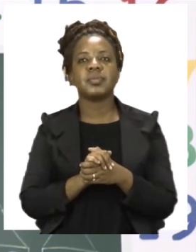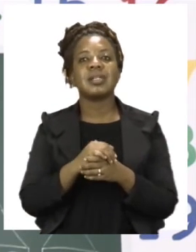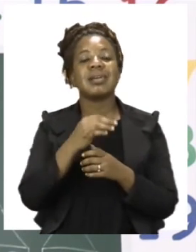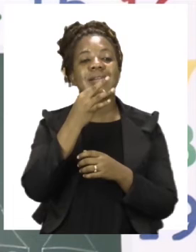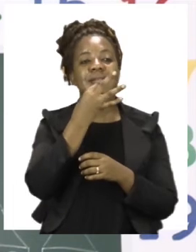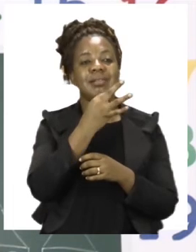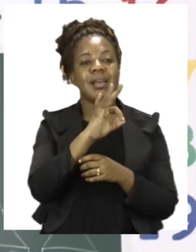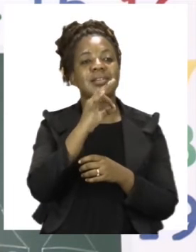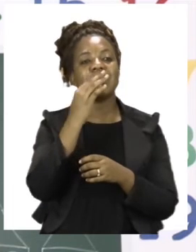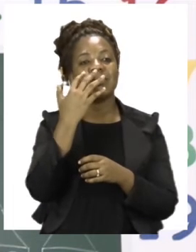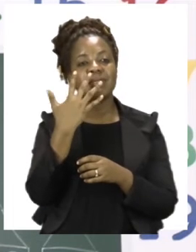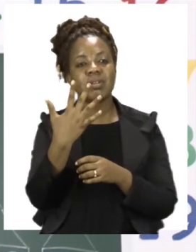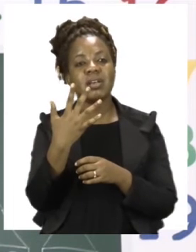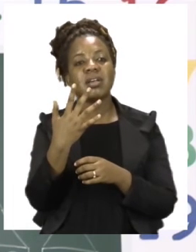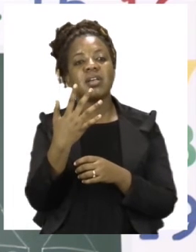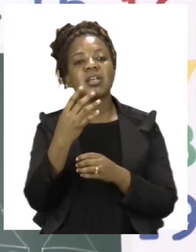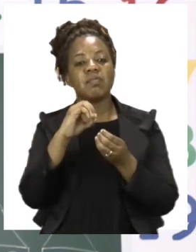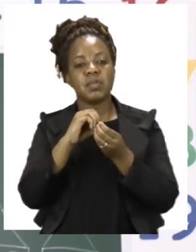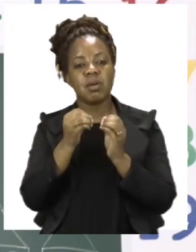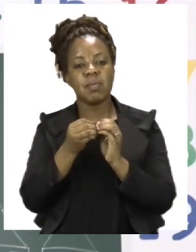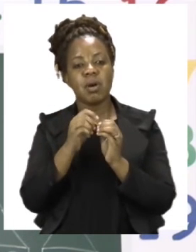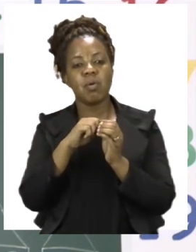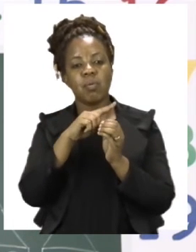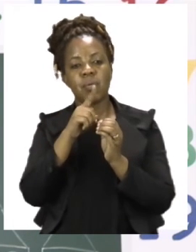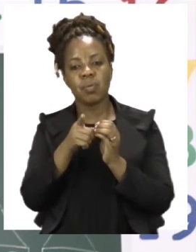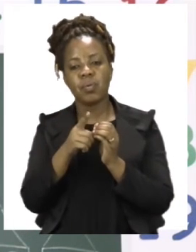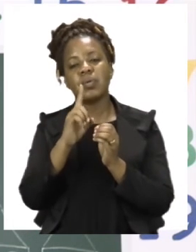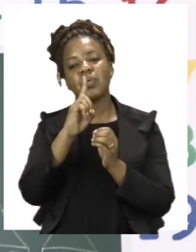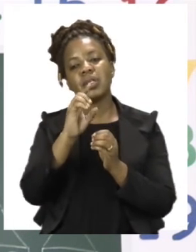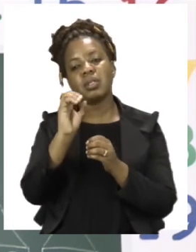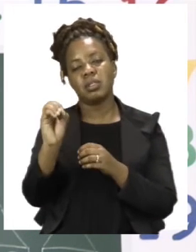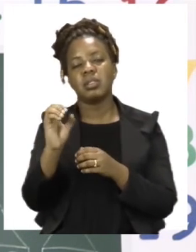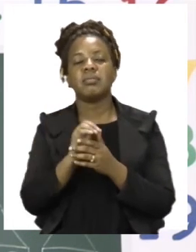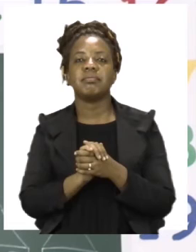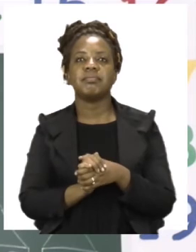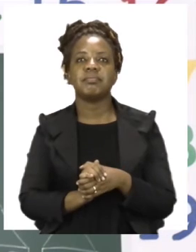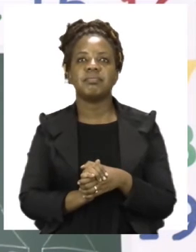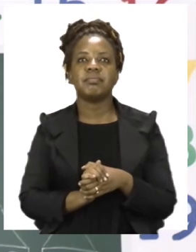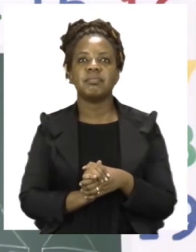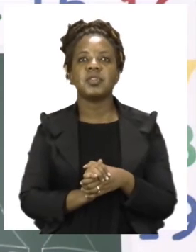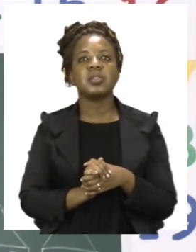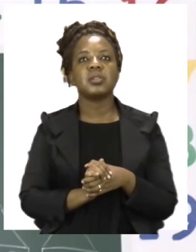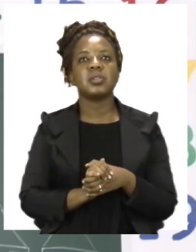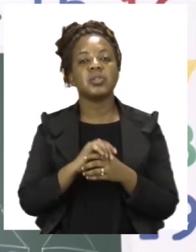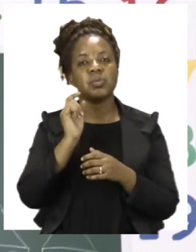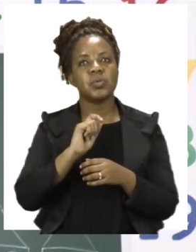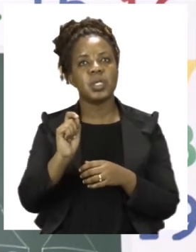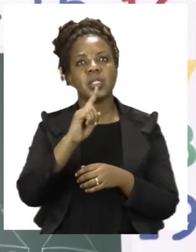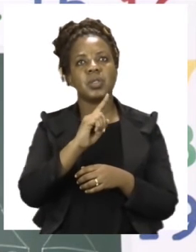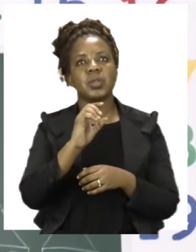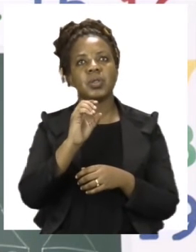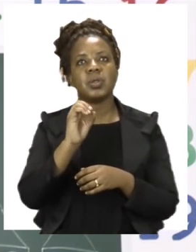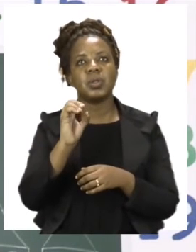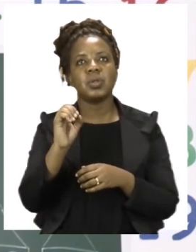nearest tens is 100. Now I want you to please, if you can,